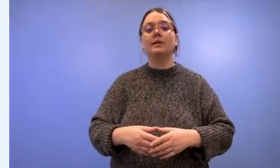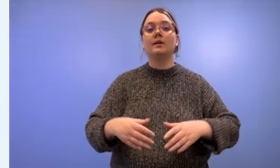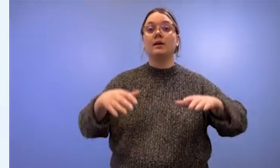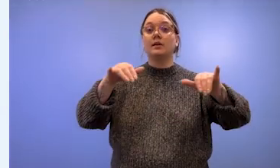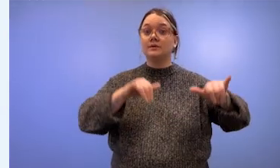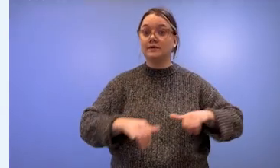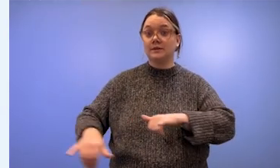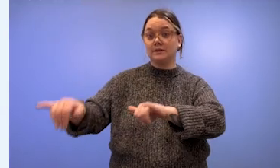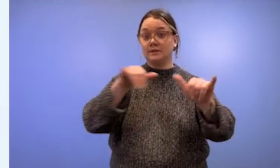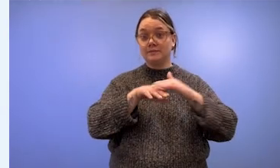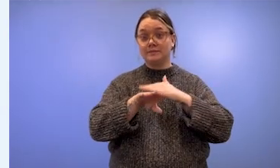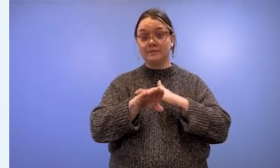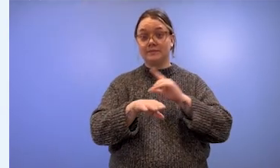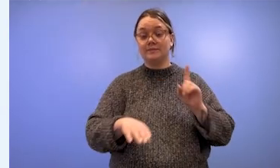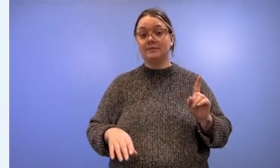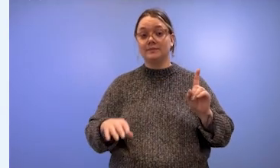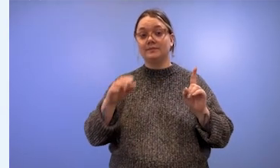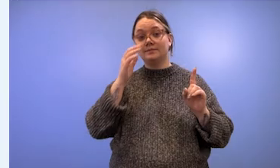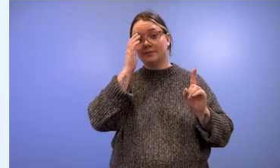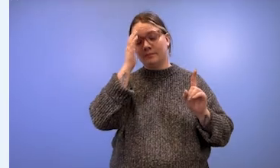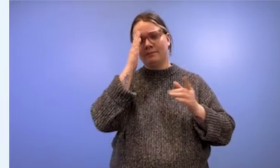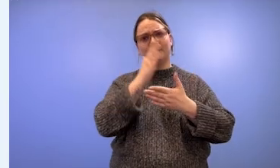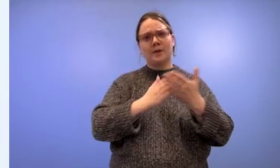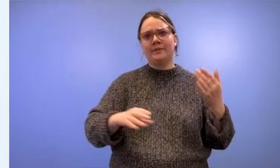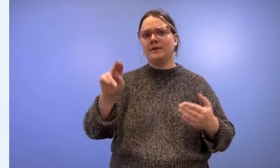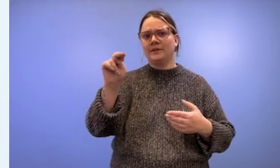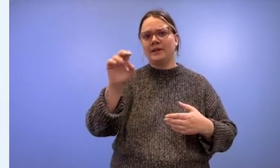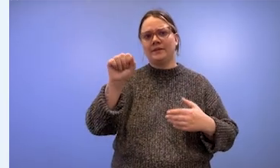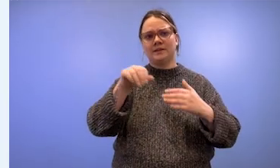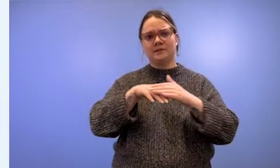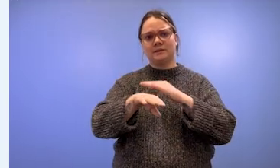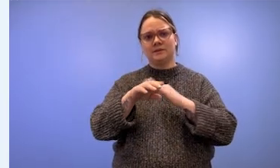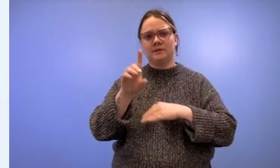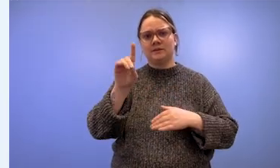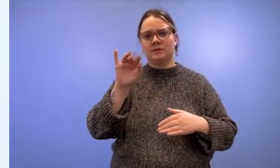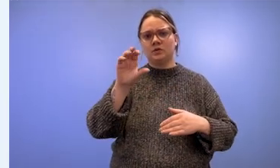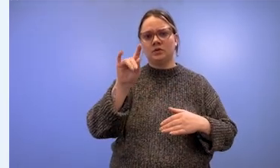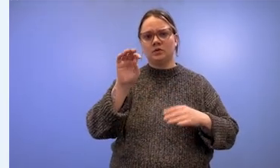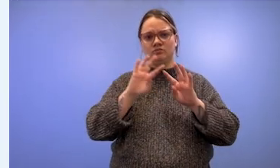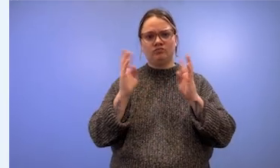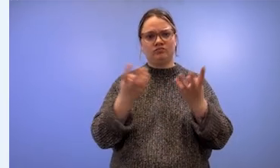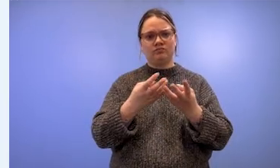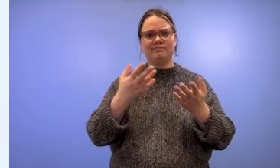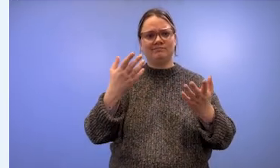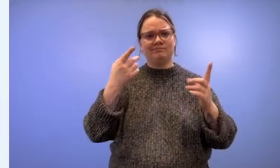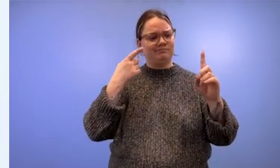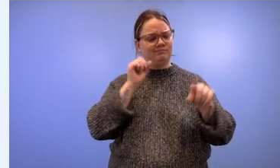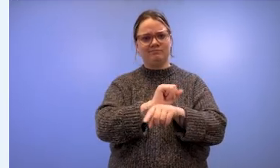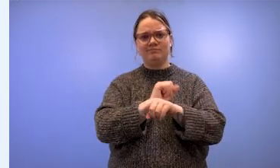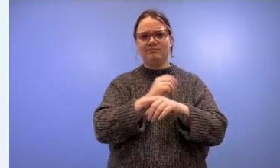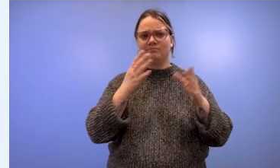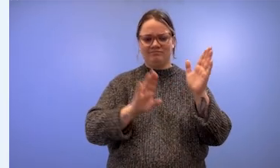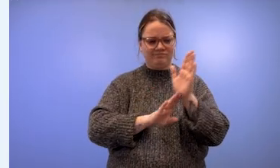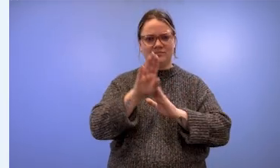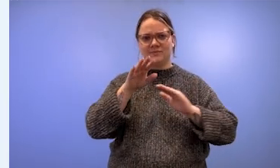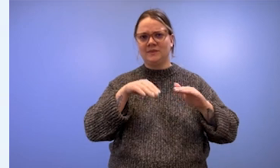So accessibility standards. Part of the Nova Scotia Accessibility Directorate's work is to develop accessibility standards